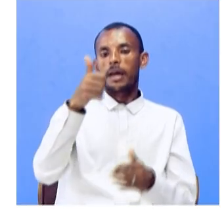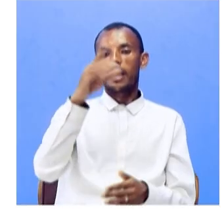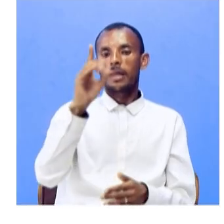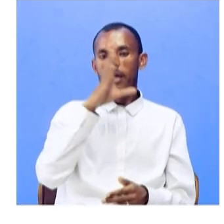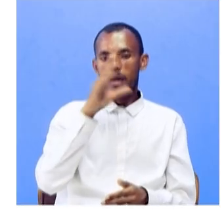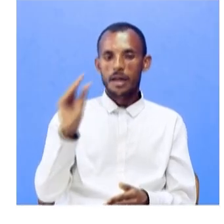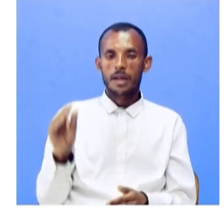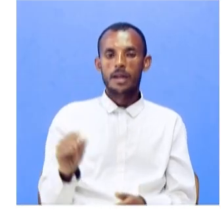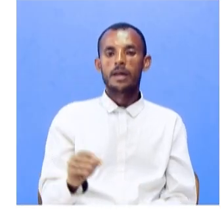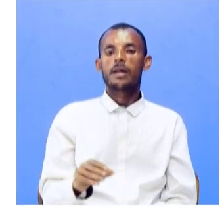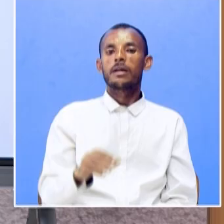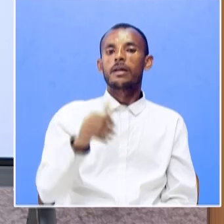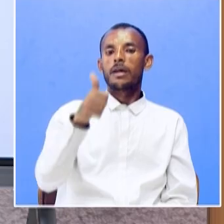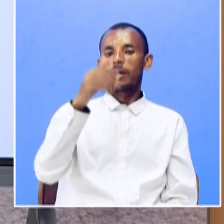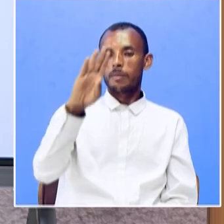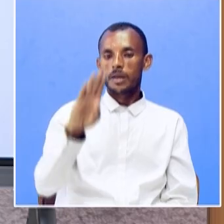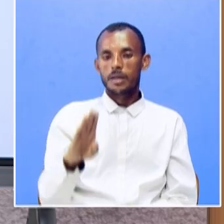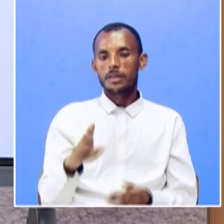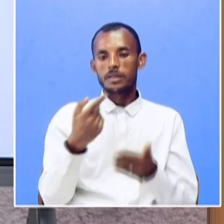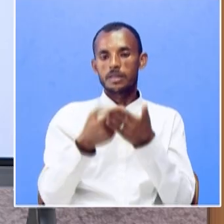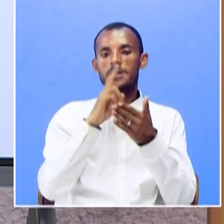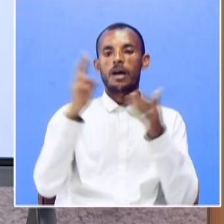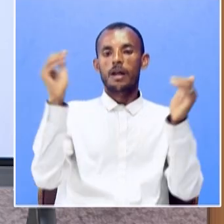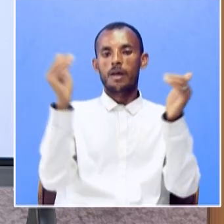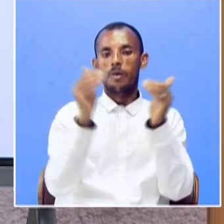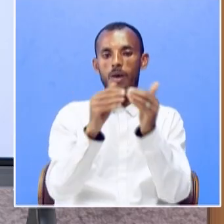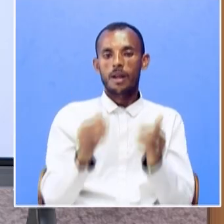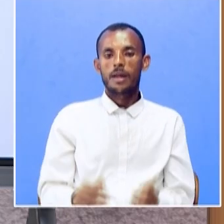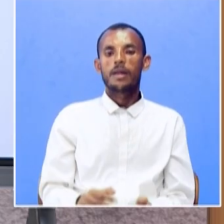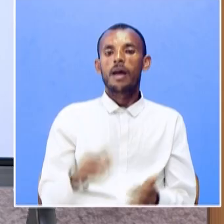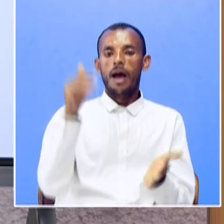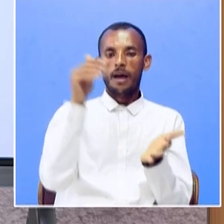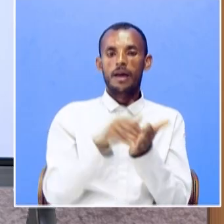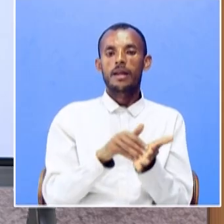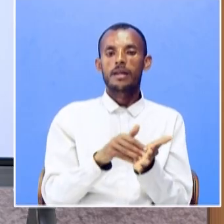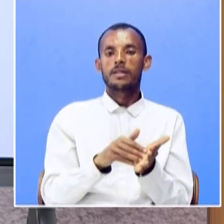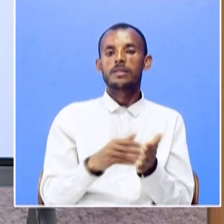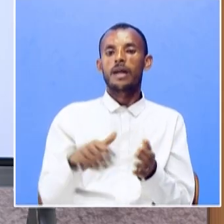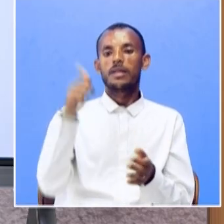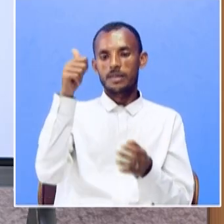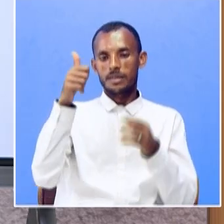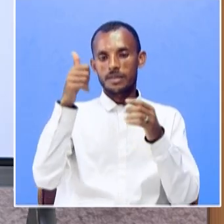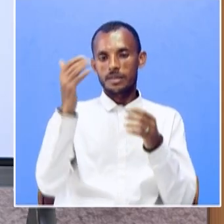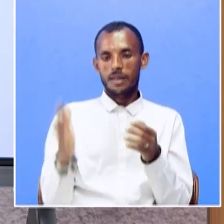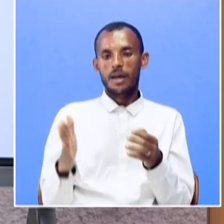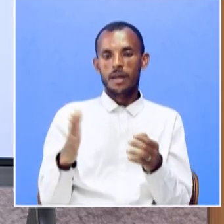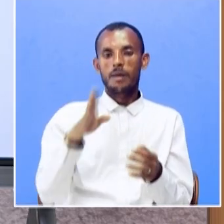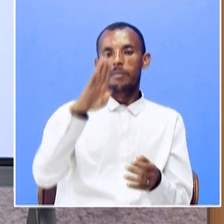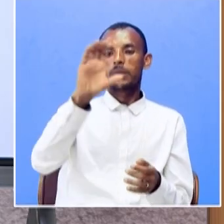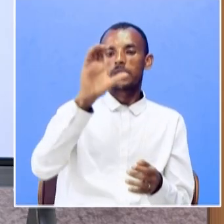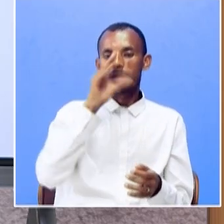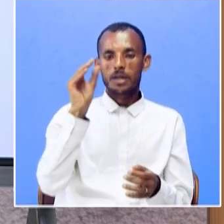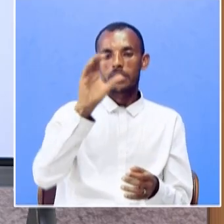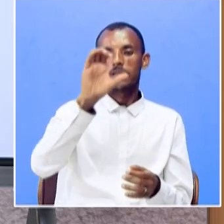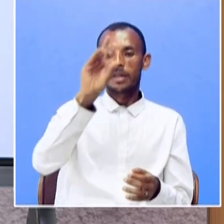are adjacent. These two are congruent, and again on the other side BC and